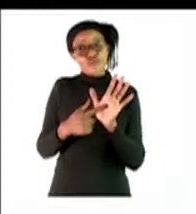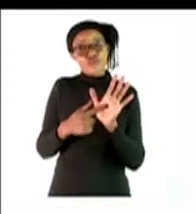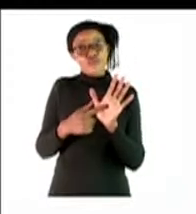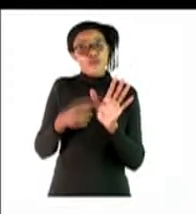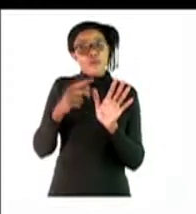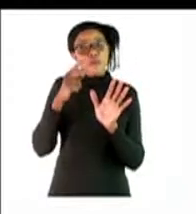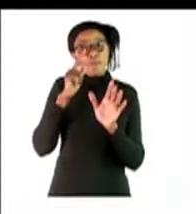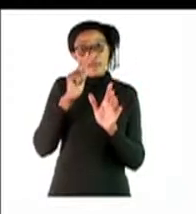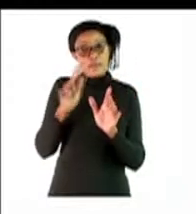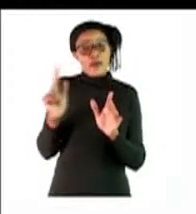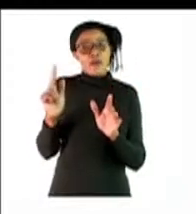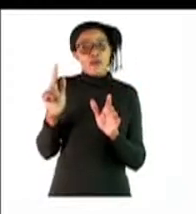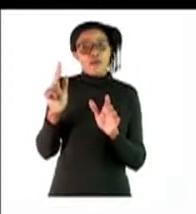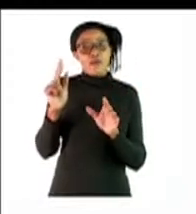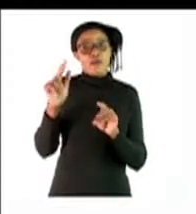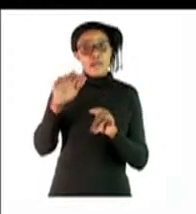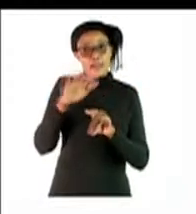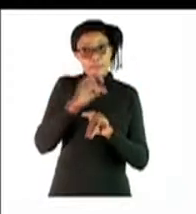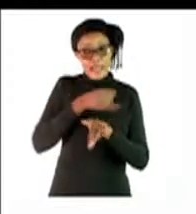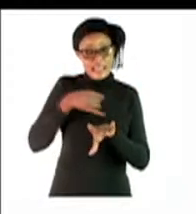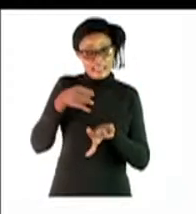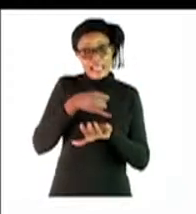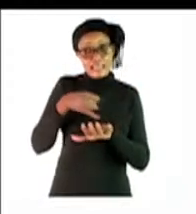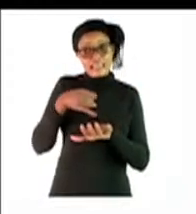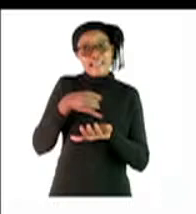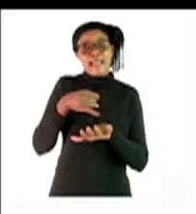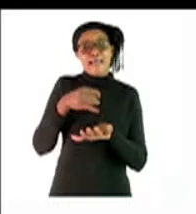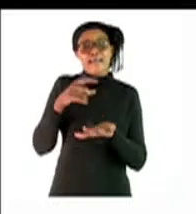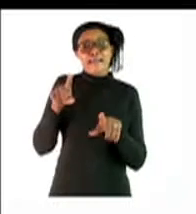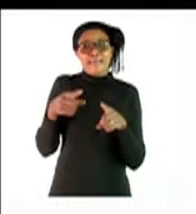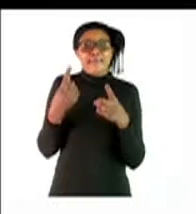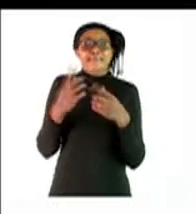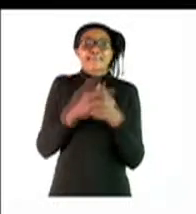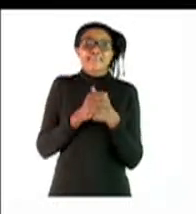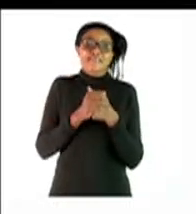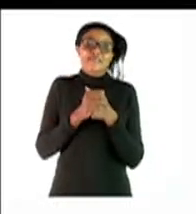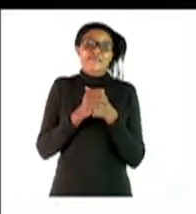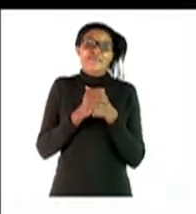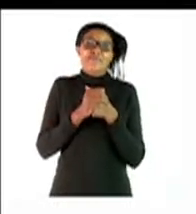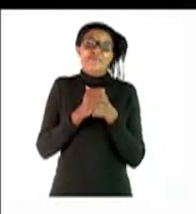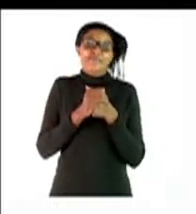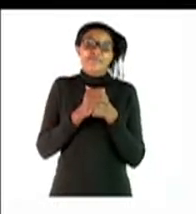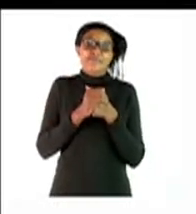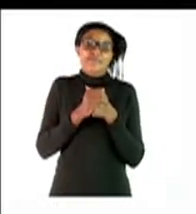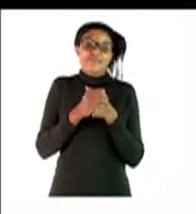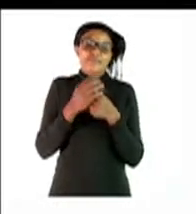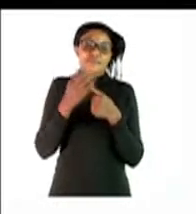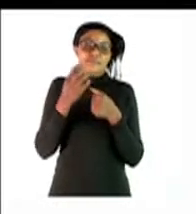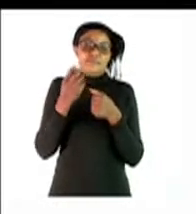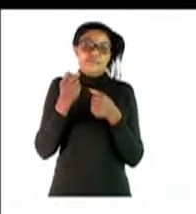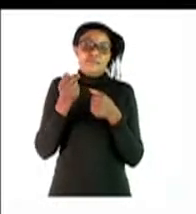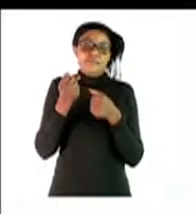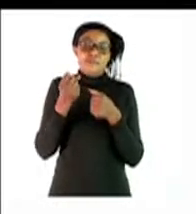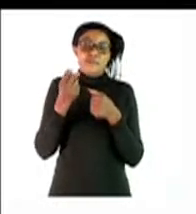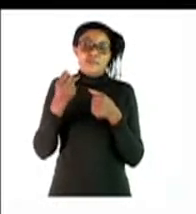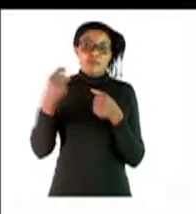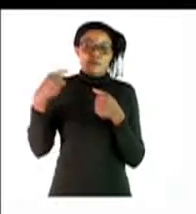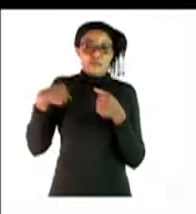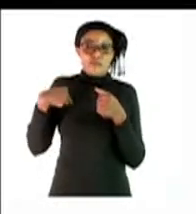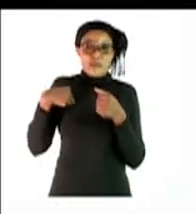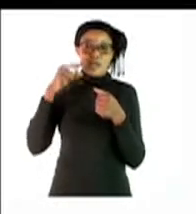identifies people, places, or things. Now we have male nouns